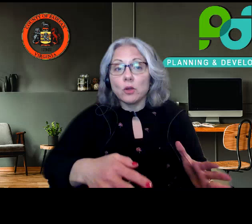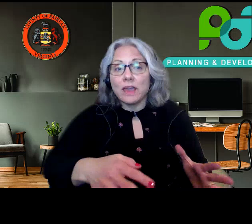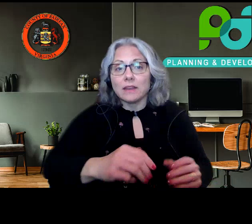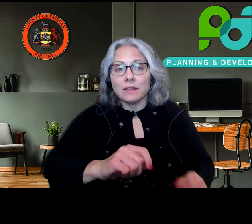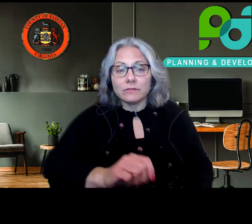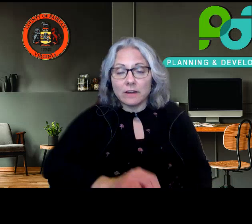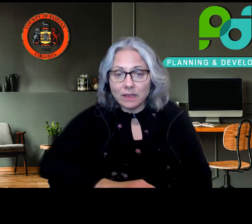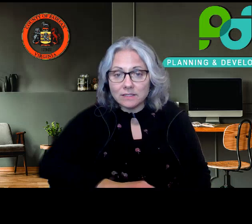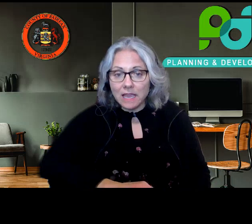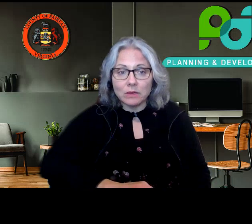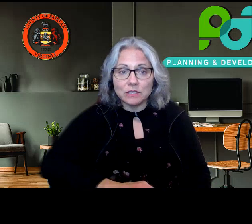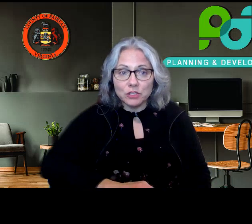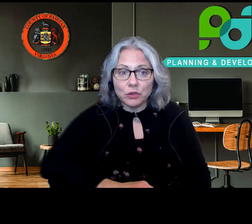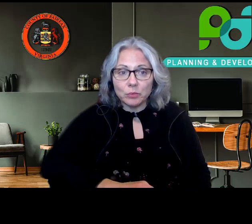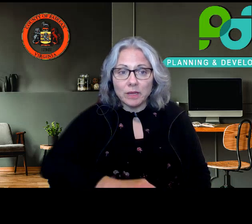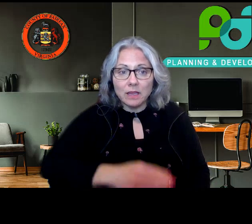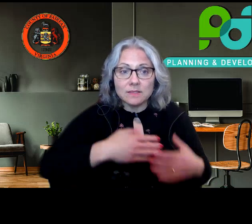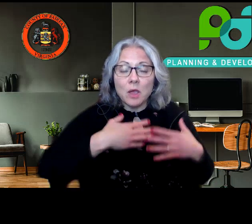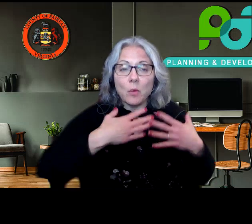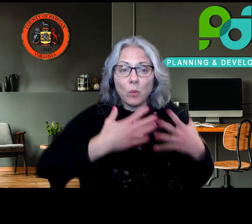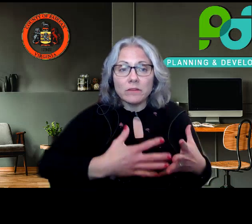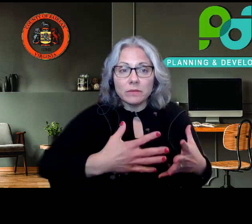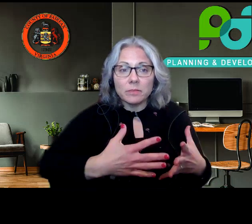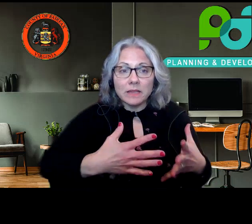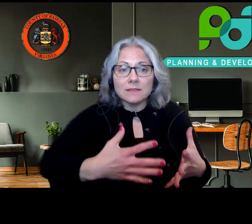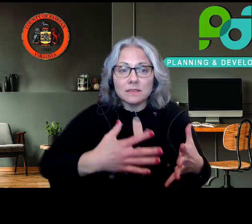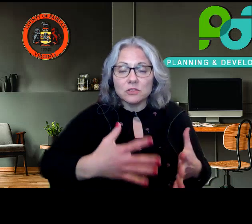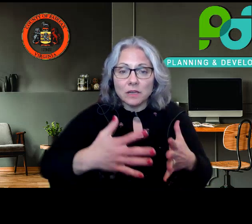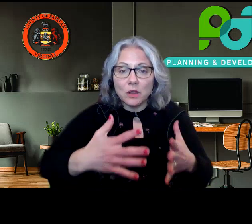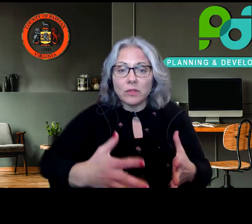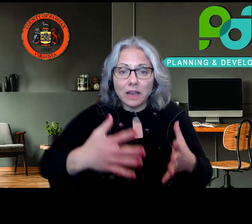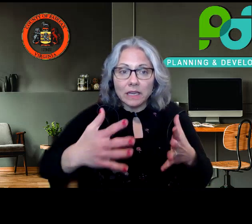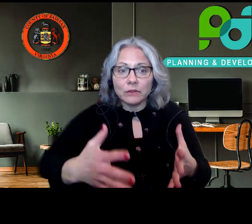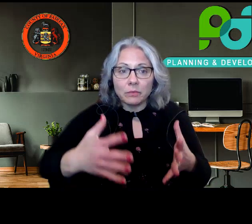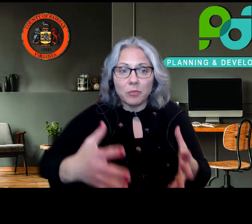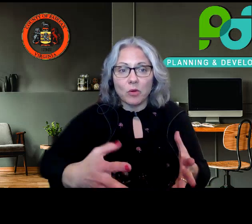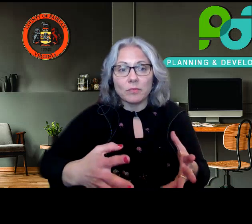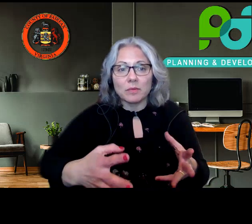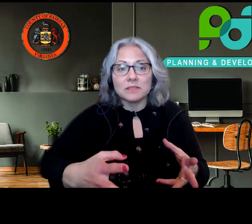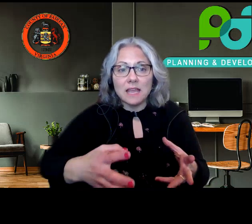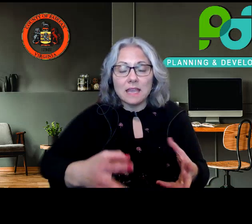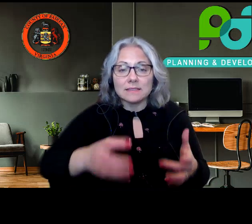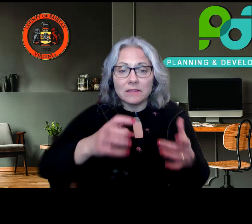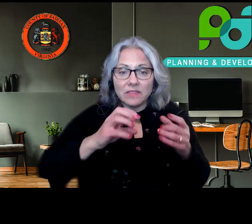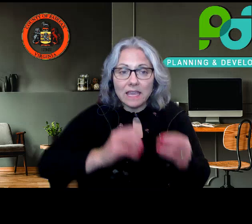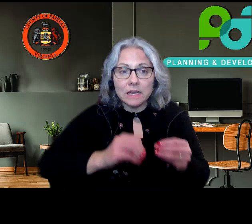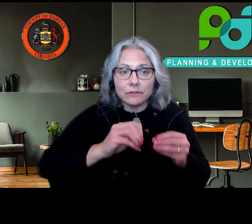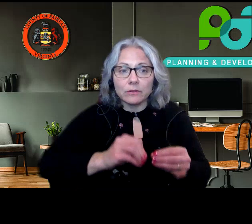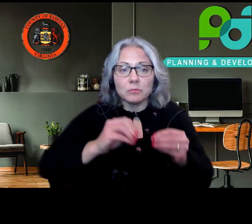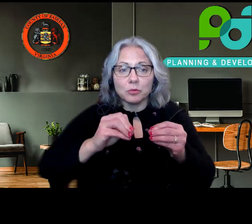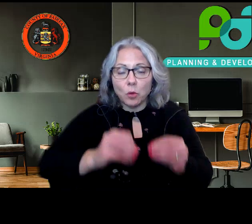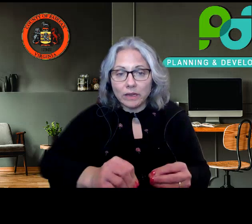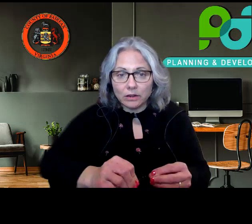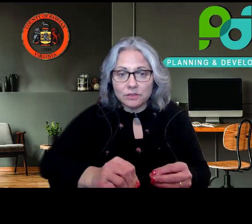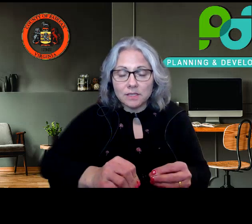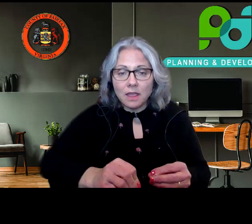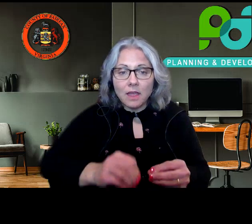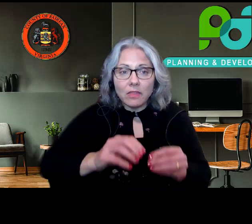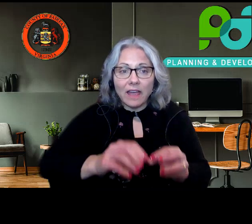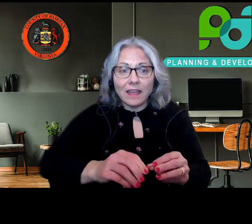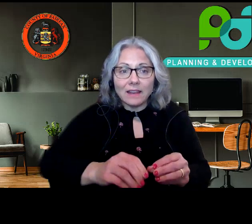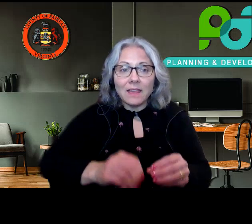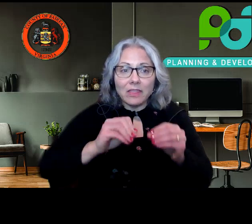to locate in Fairfax County too. Because one of the biggest issues I know that I hear from the board members saying is that they hear from